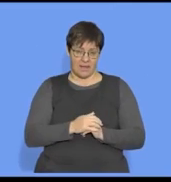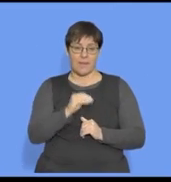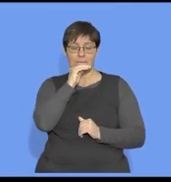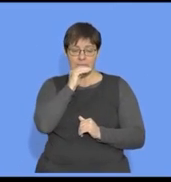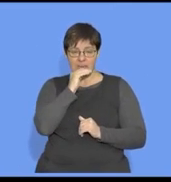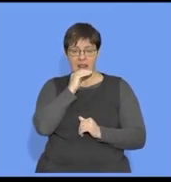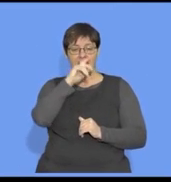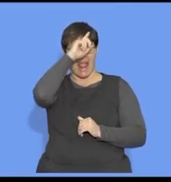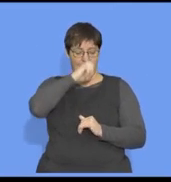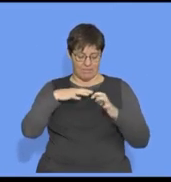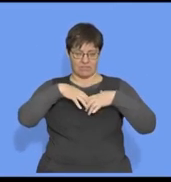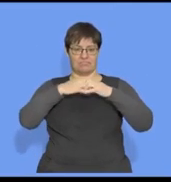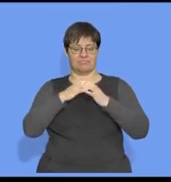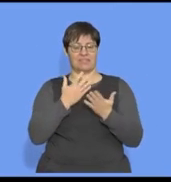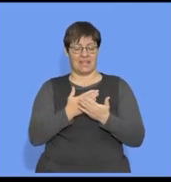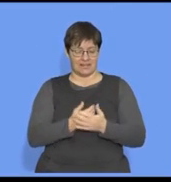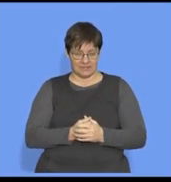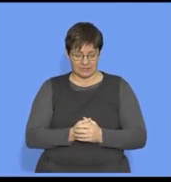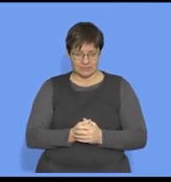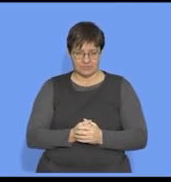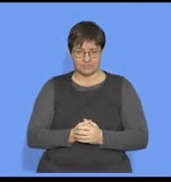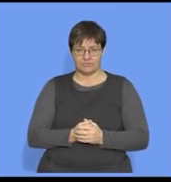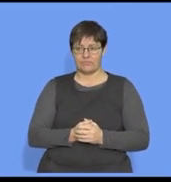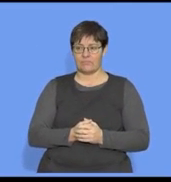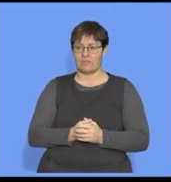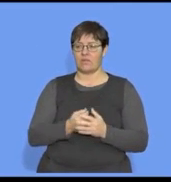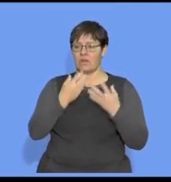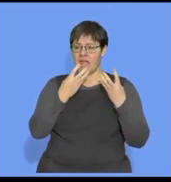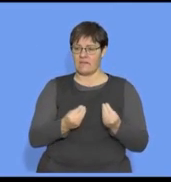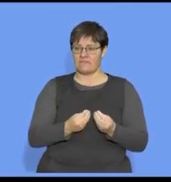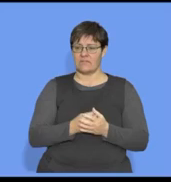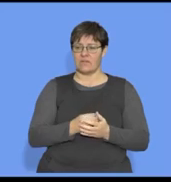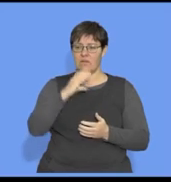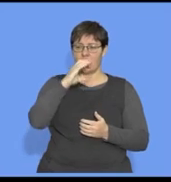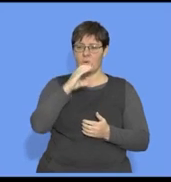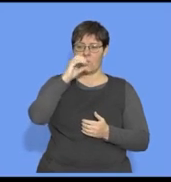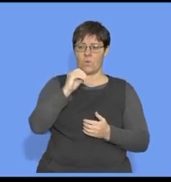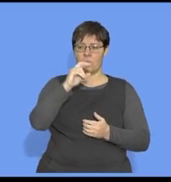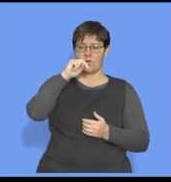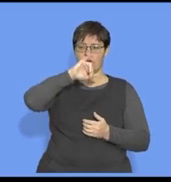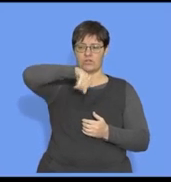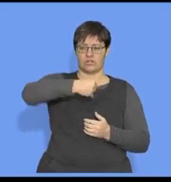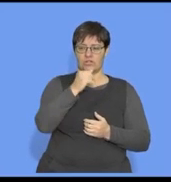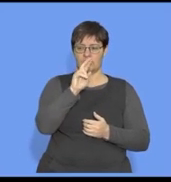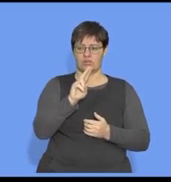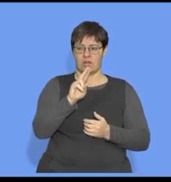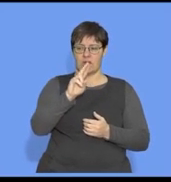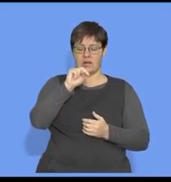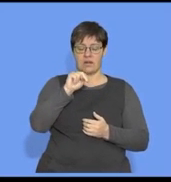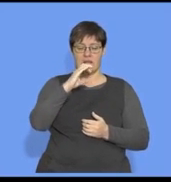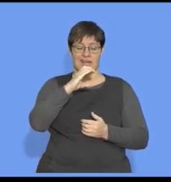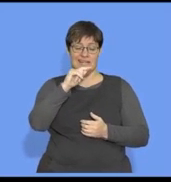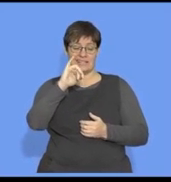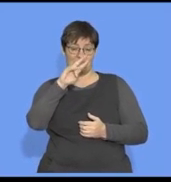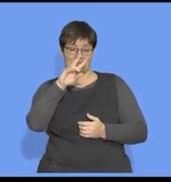form an image. Then we've got the conjunctiva here, which protects the